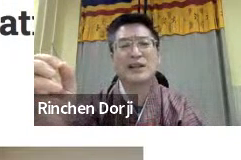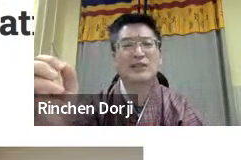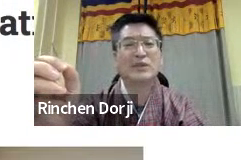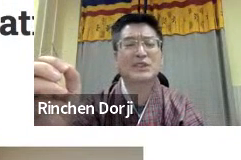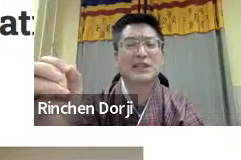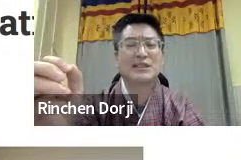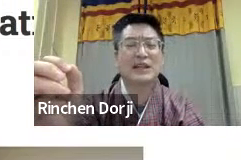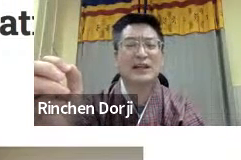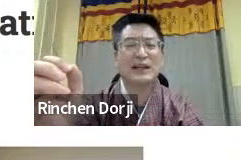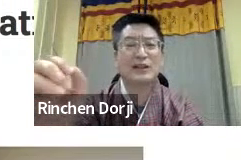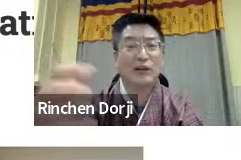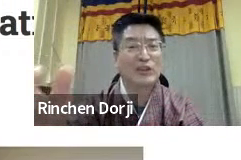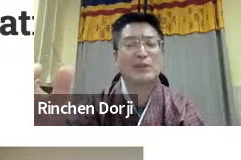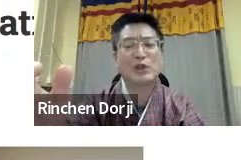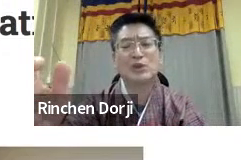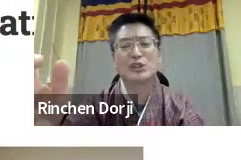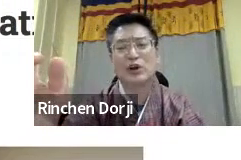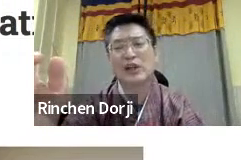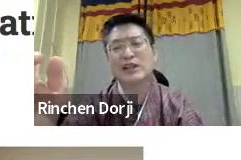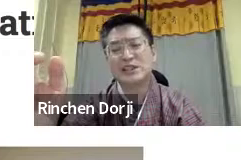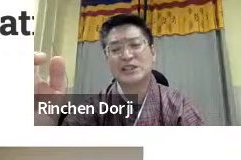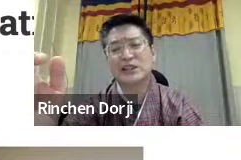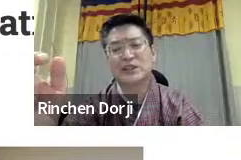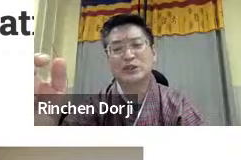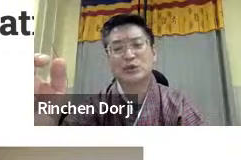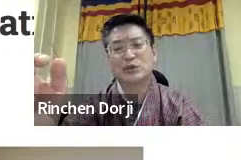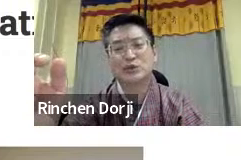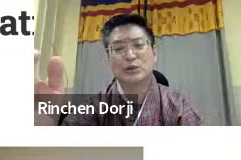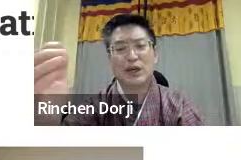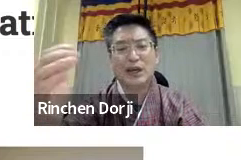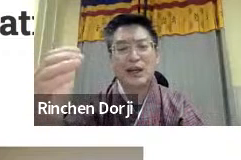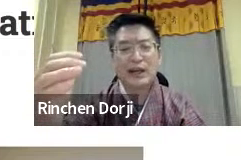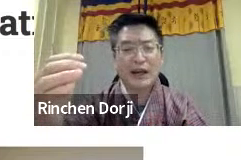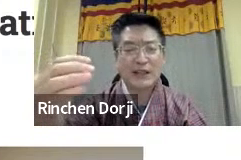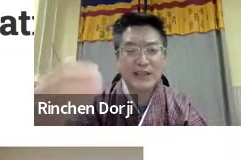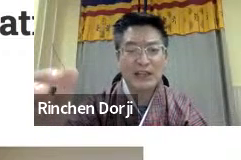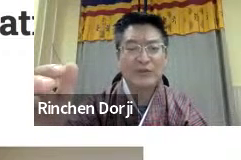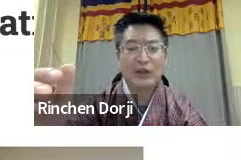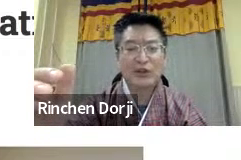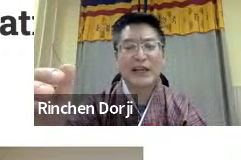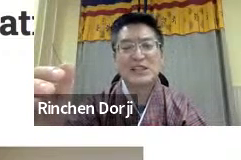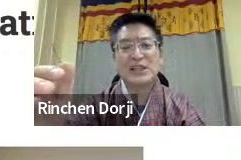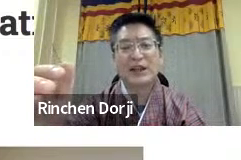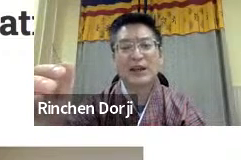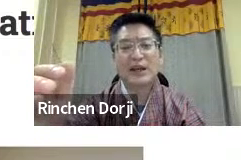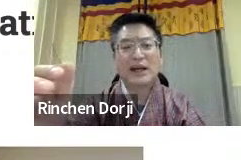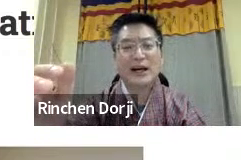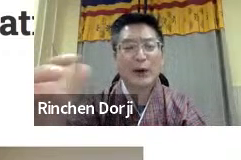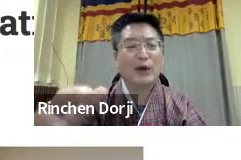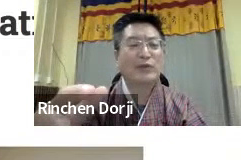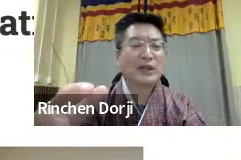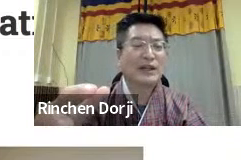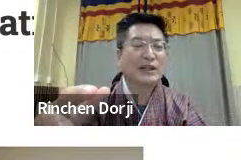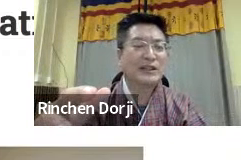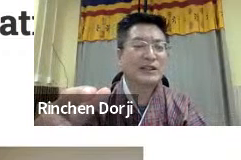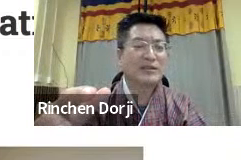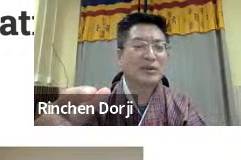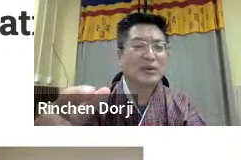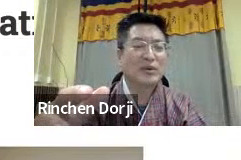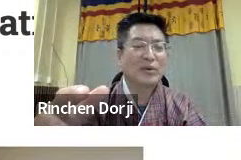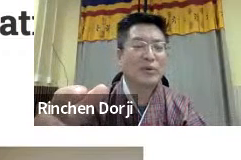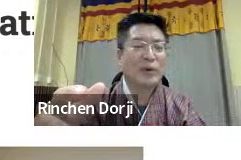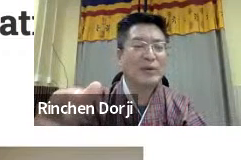quite conversant and comfortable using online teaching learning tools to deliver online teaching.